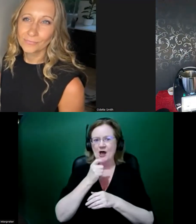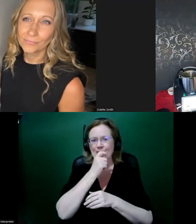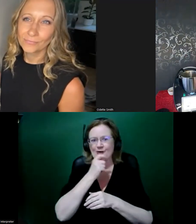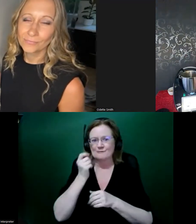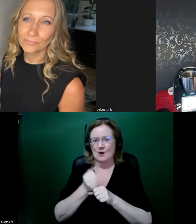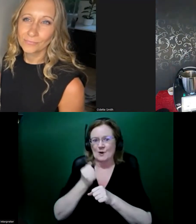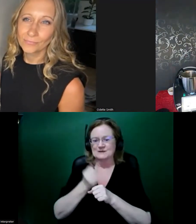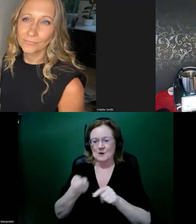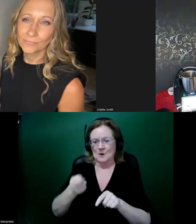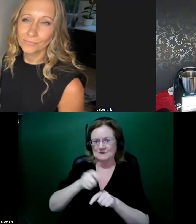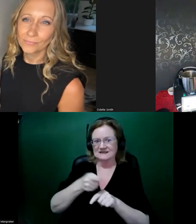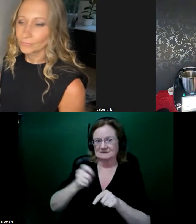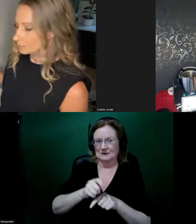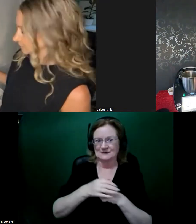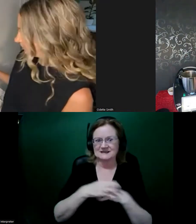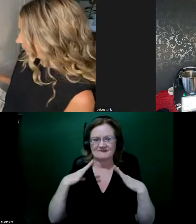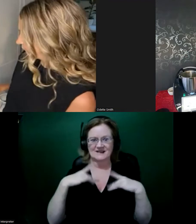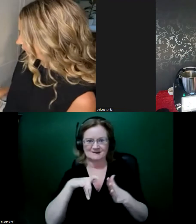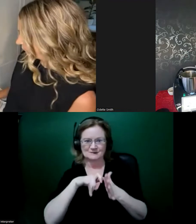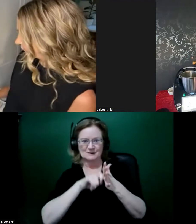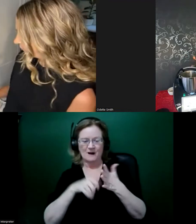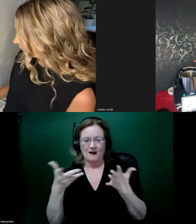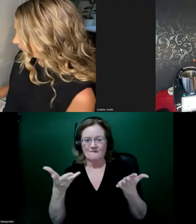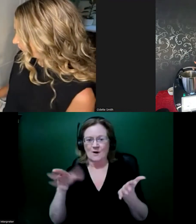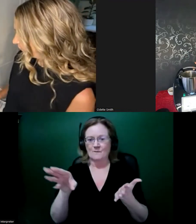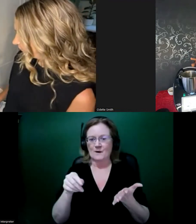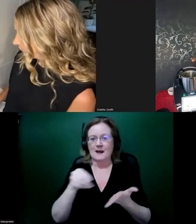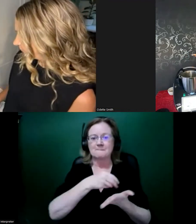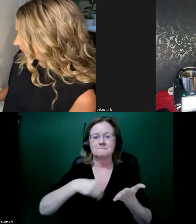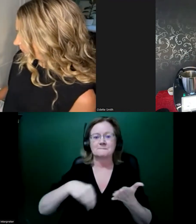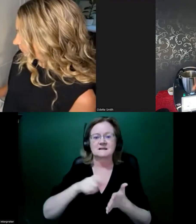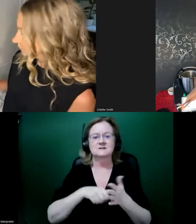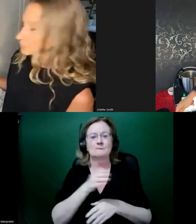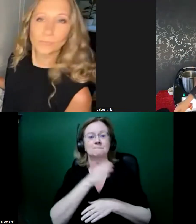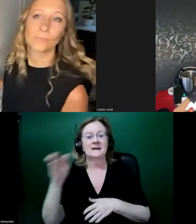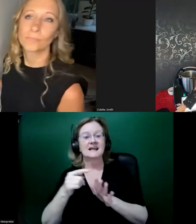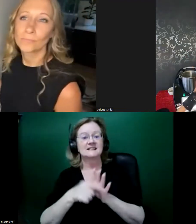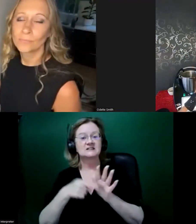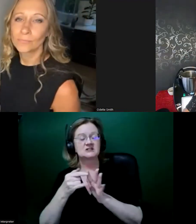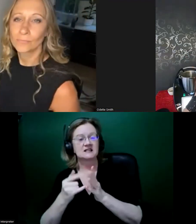that are available in the mix shop. So I did, while you're just putting the cinnamon in, we might